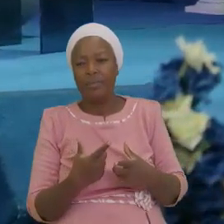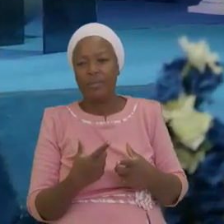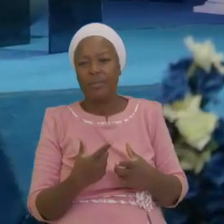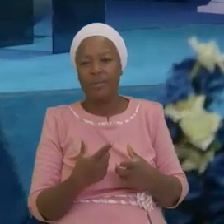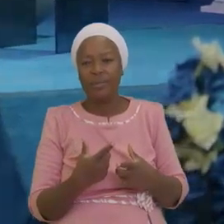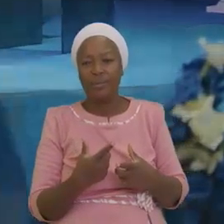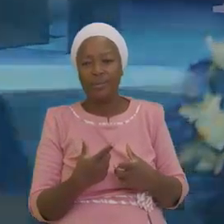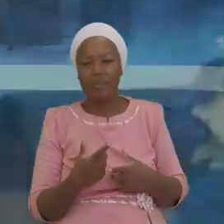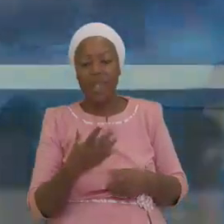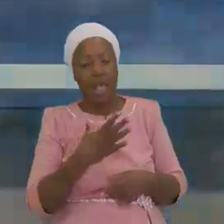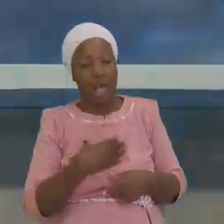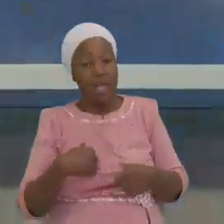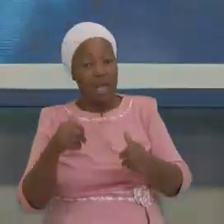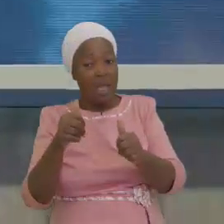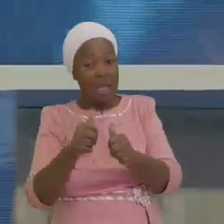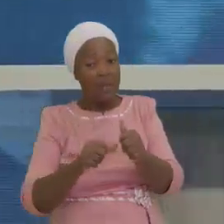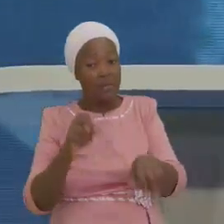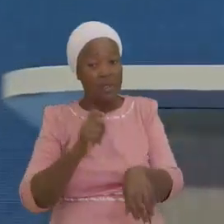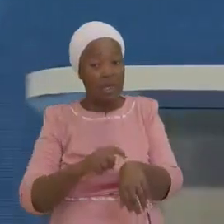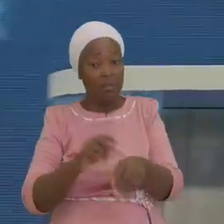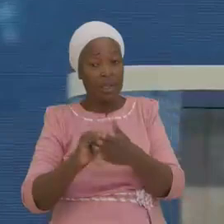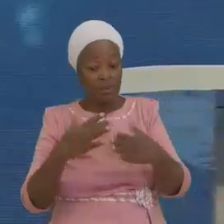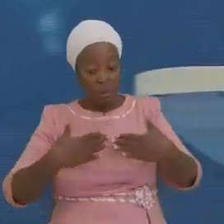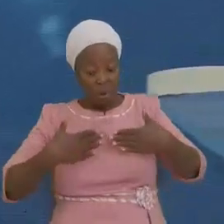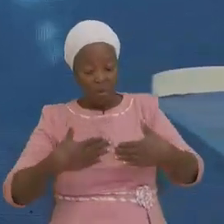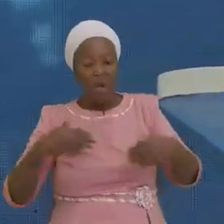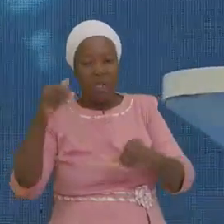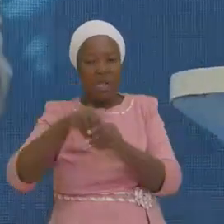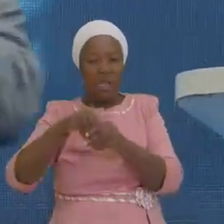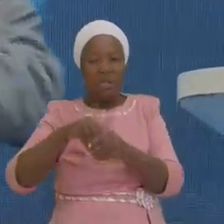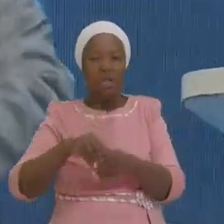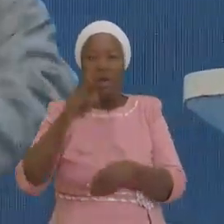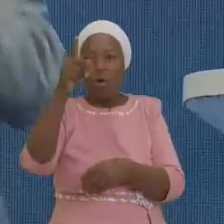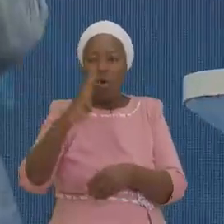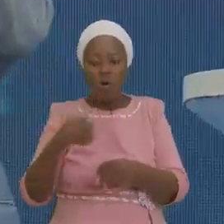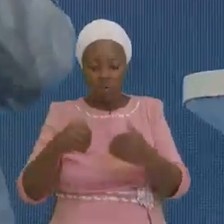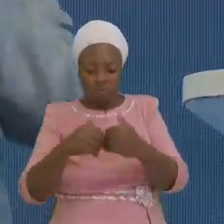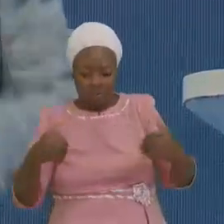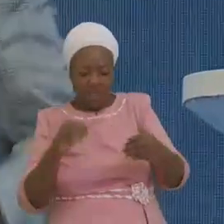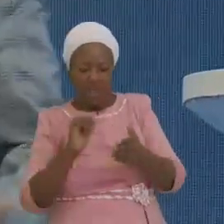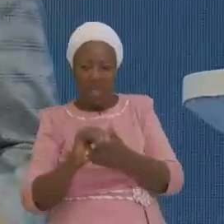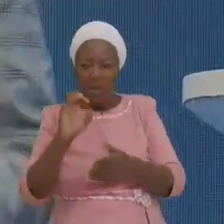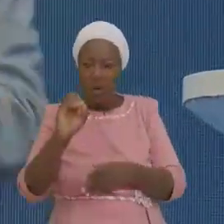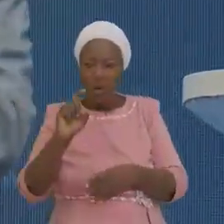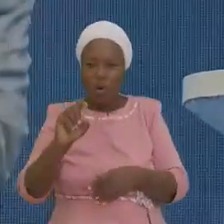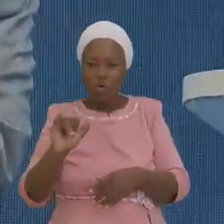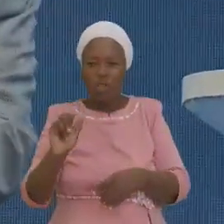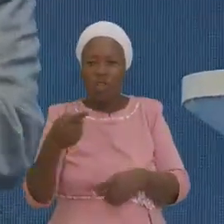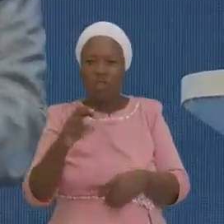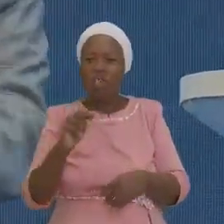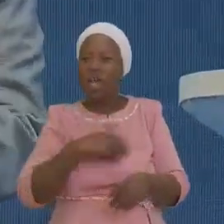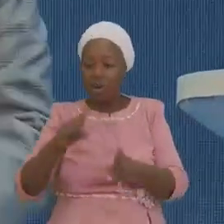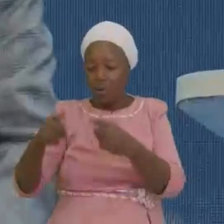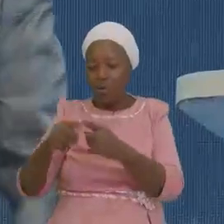And every time you breathe in, God separates the oxygen and it goes to every part of your body. And the